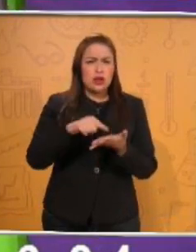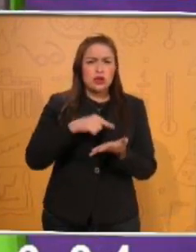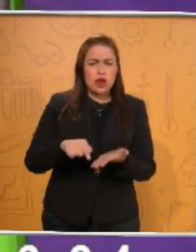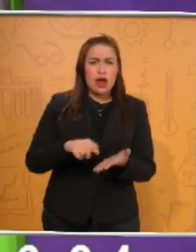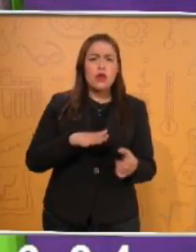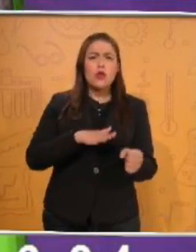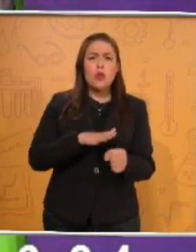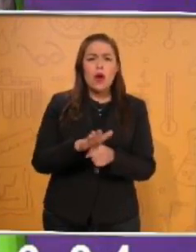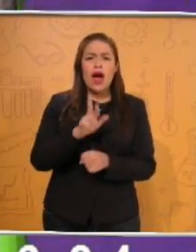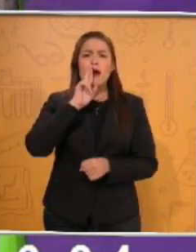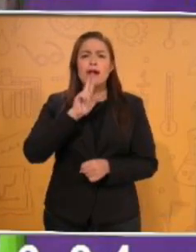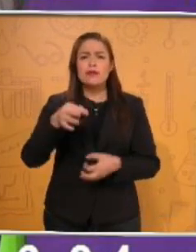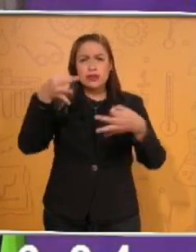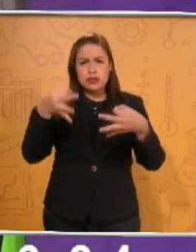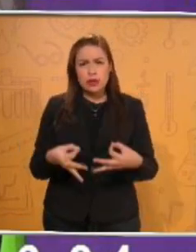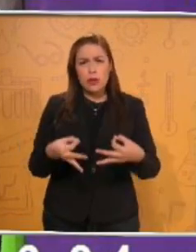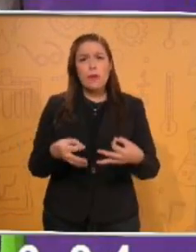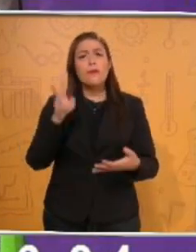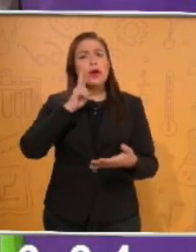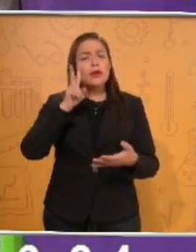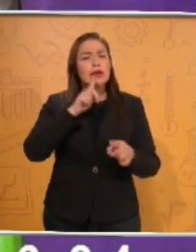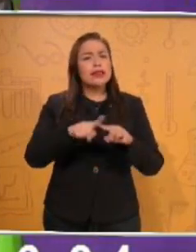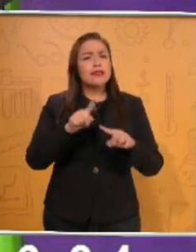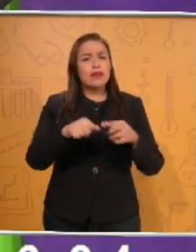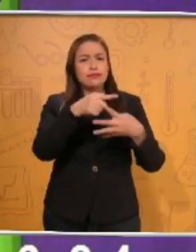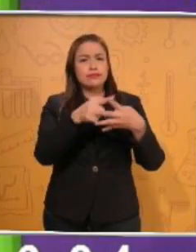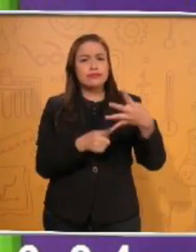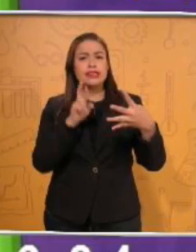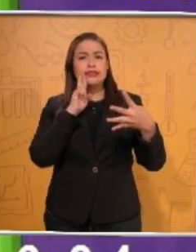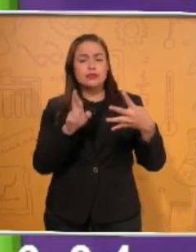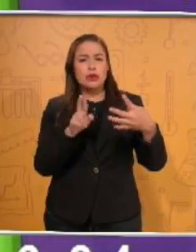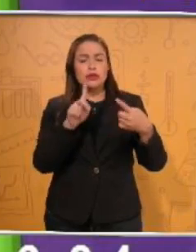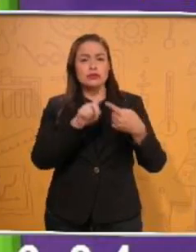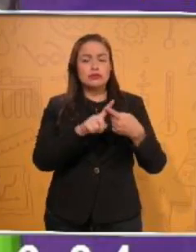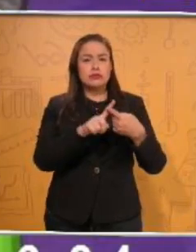the right answer? Let's see the options. Show,